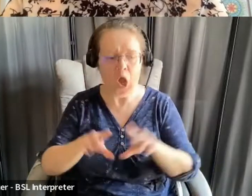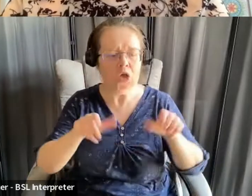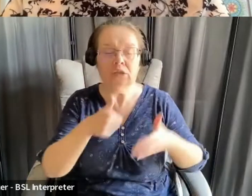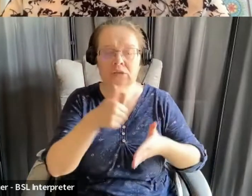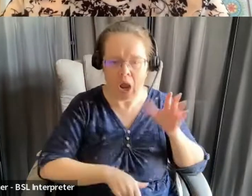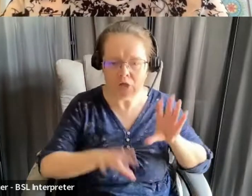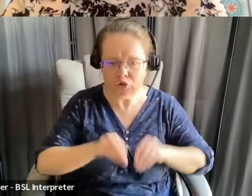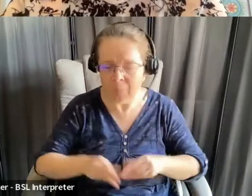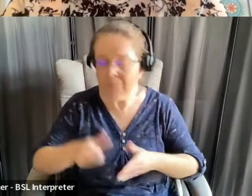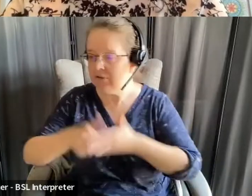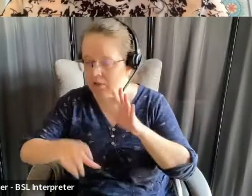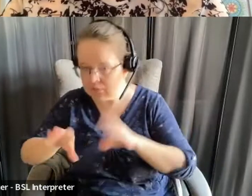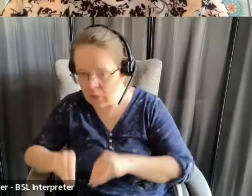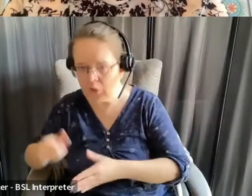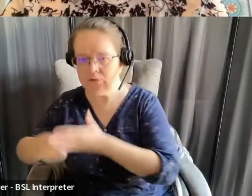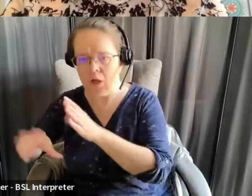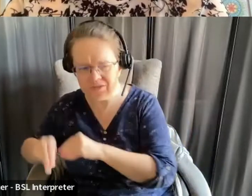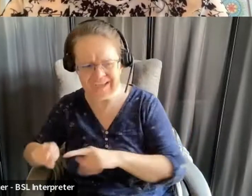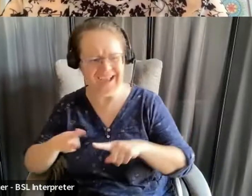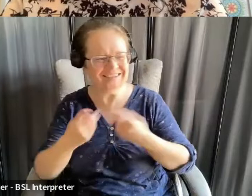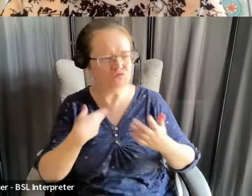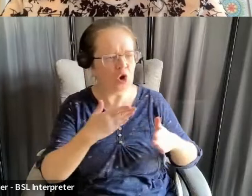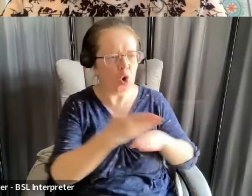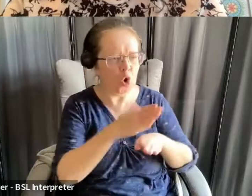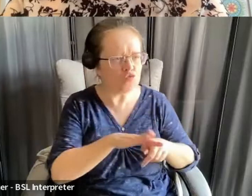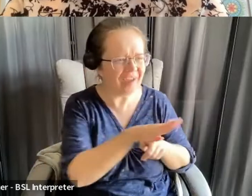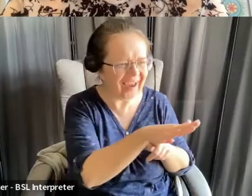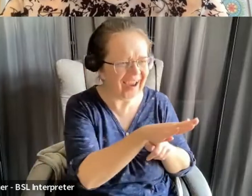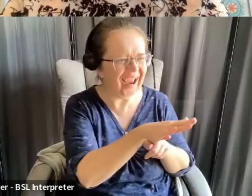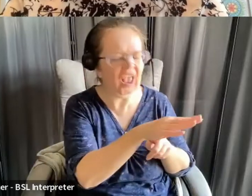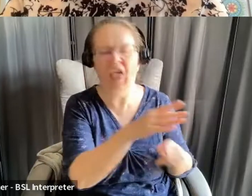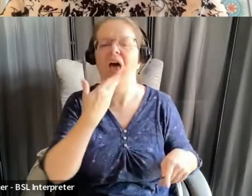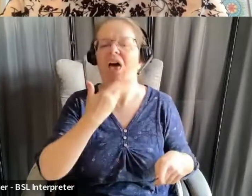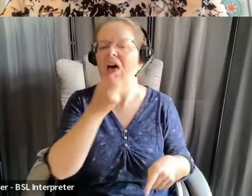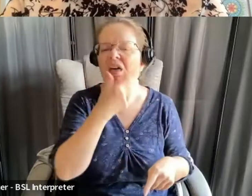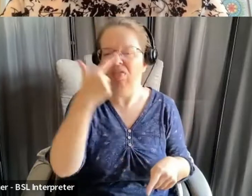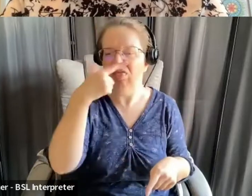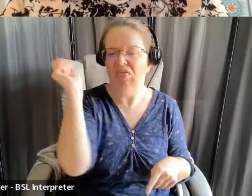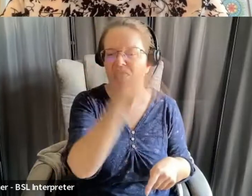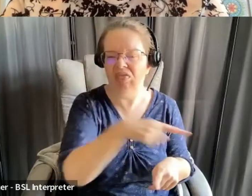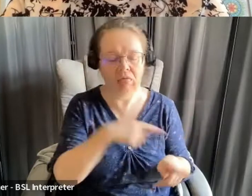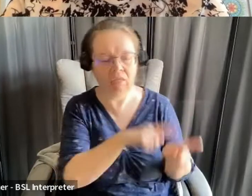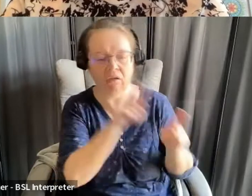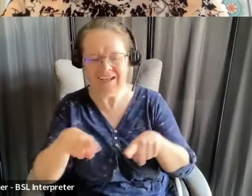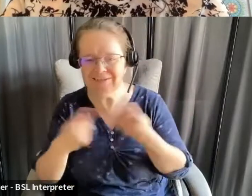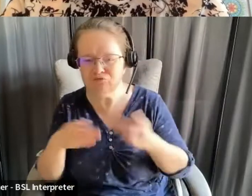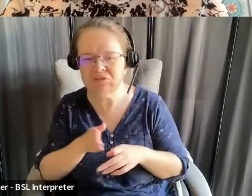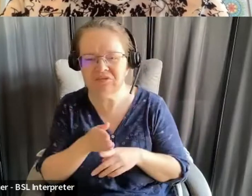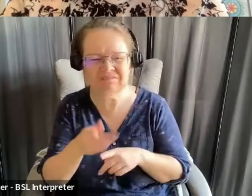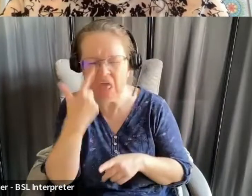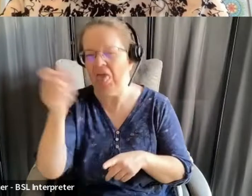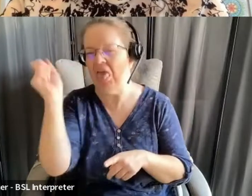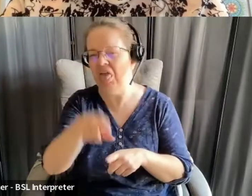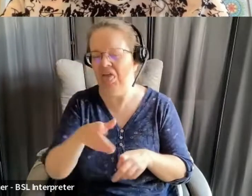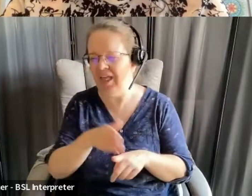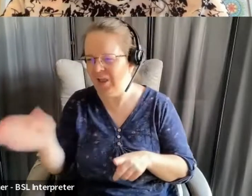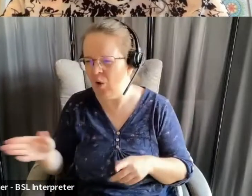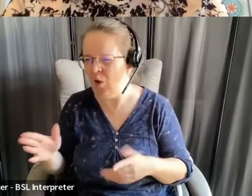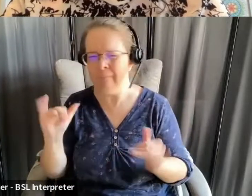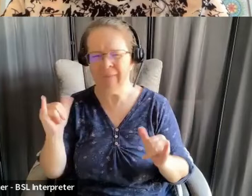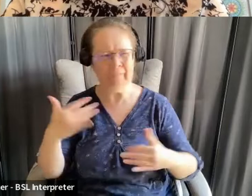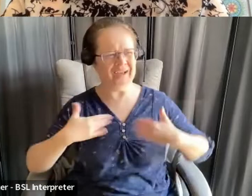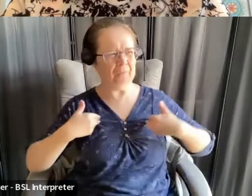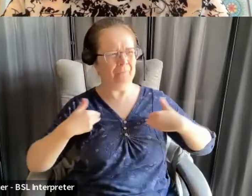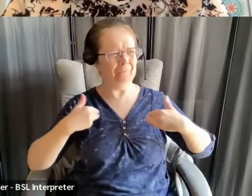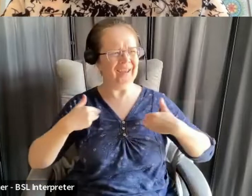doing different career paths, thinking it must be me, I'm bored, I don't know what's going on here. So I